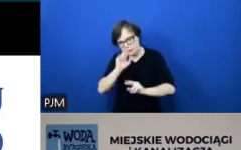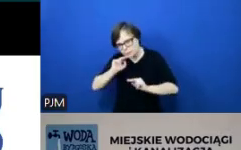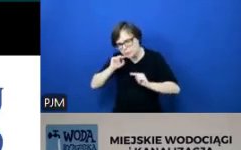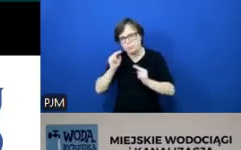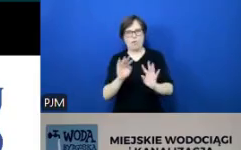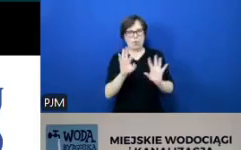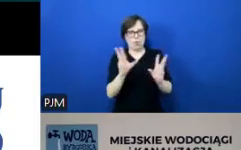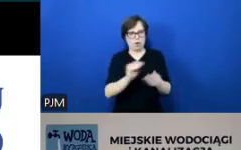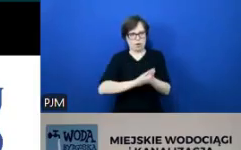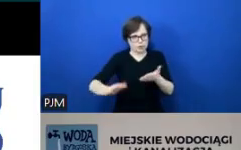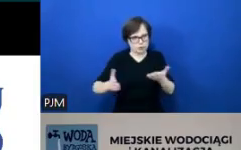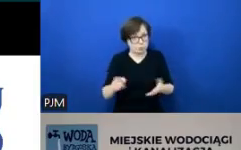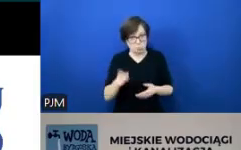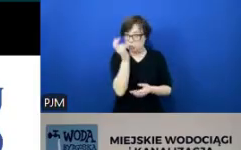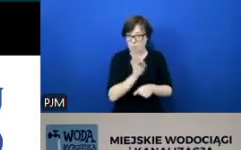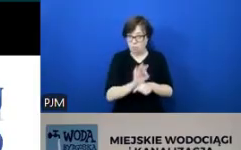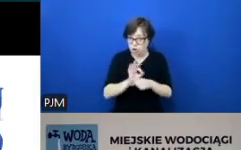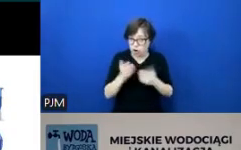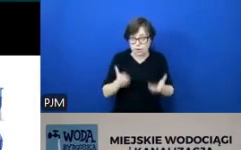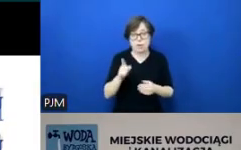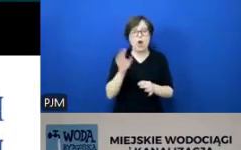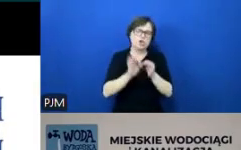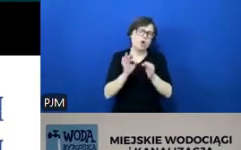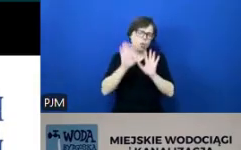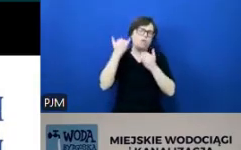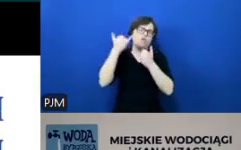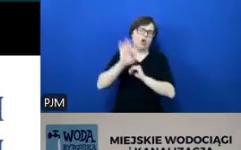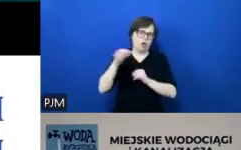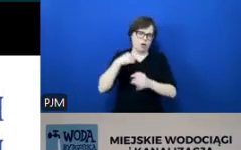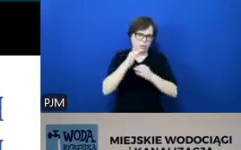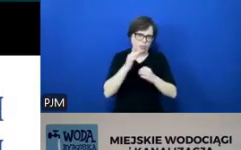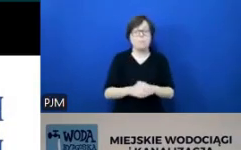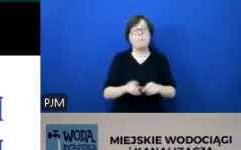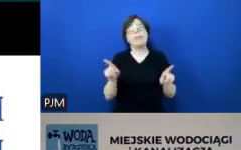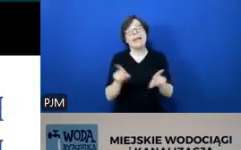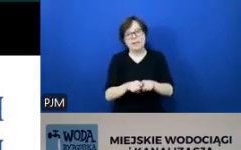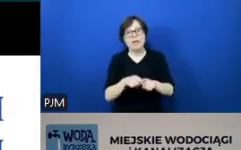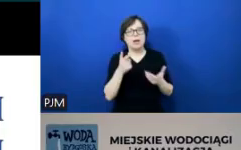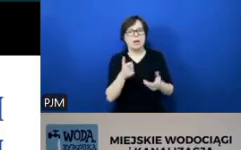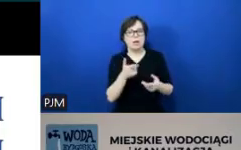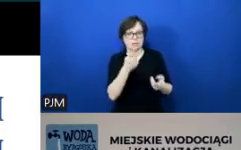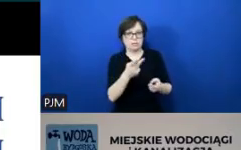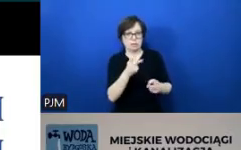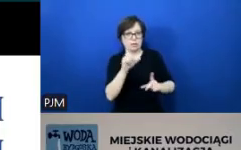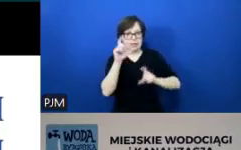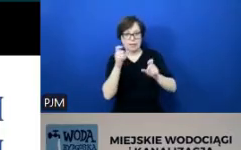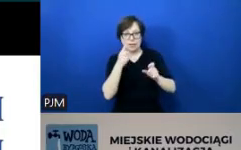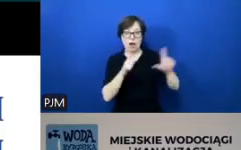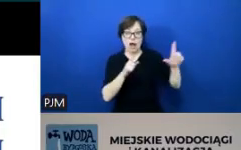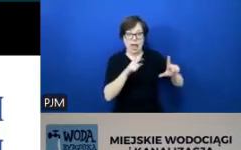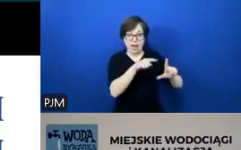completely devastated. Now we want to bring it back to the original clean state, but details maybe at some other time.